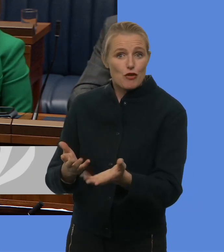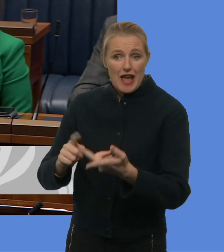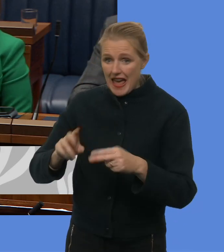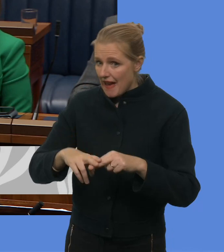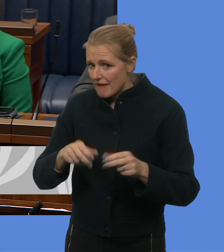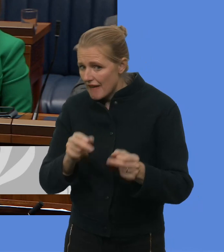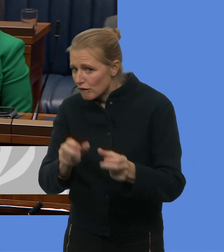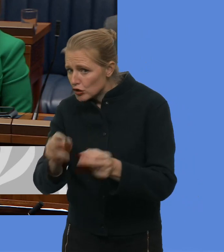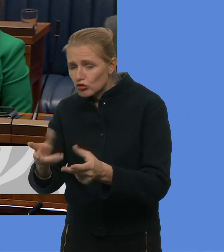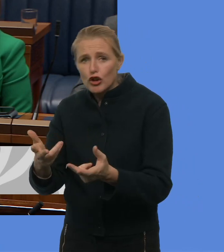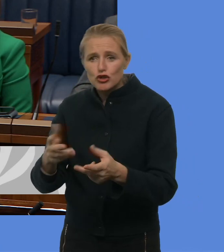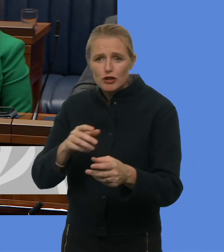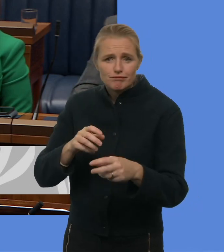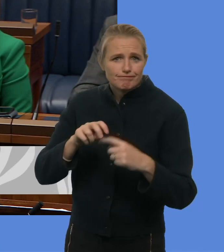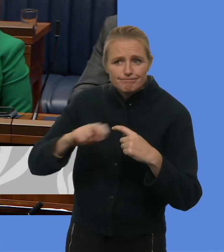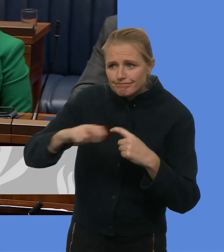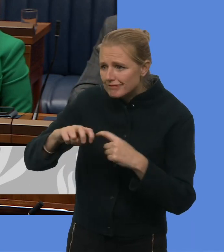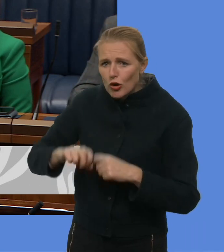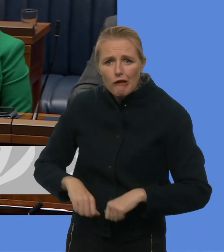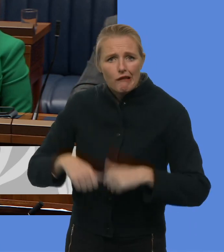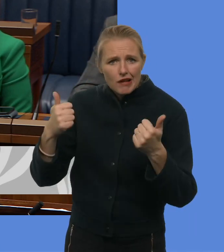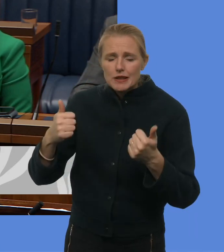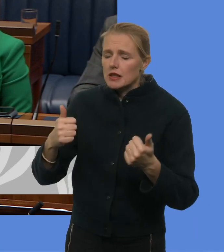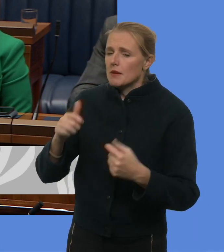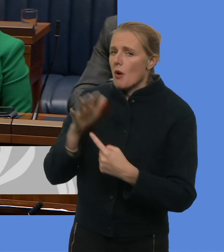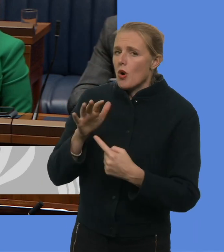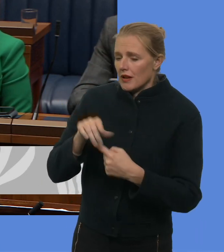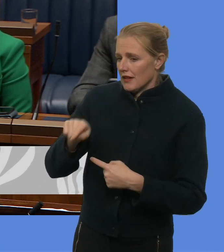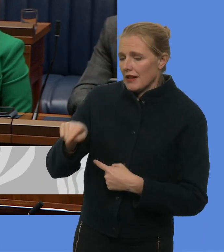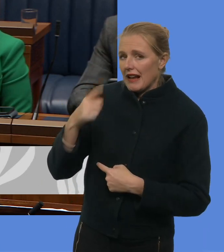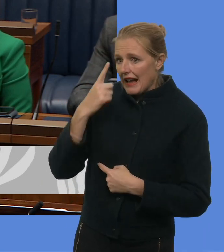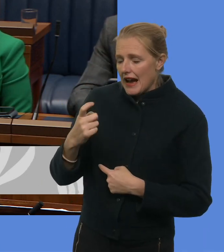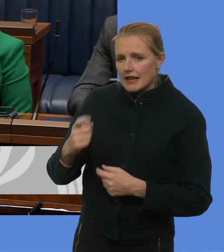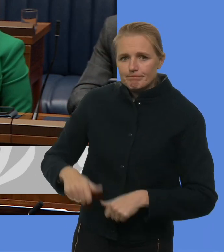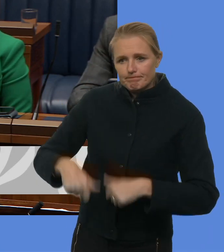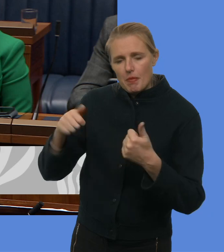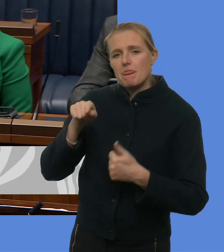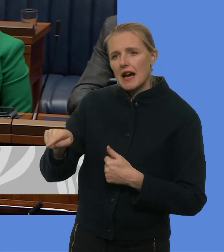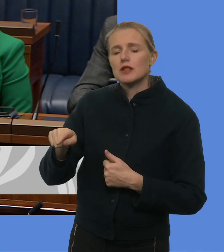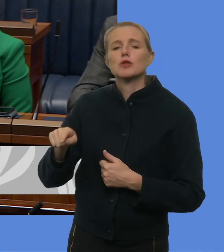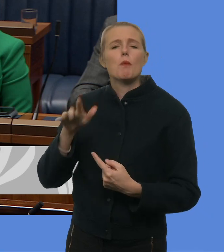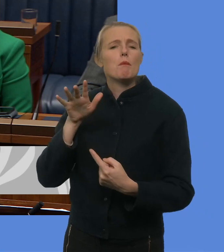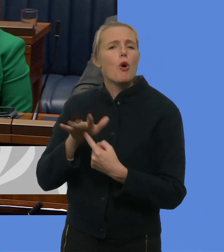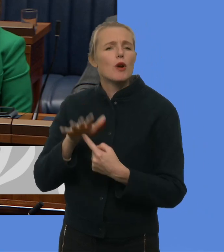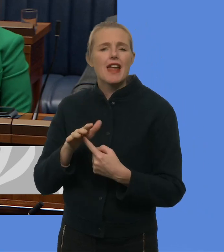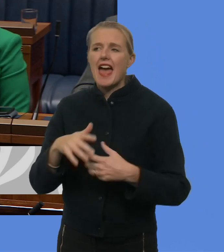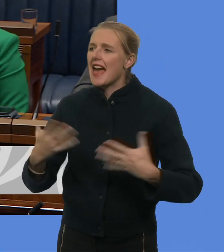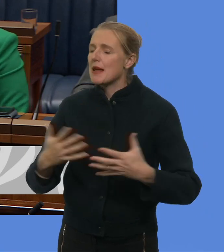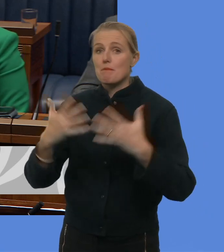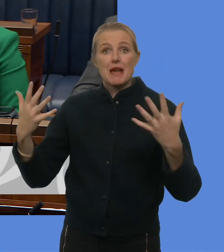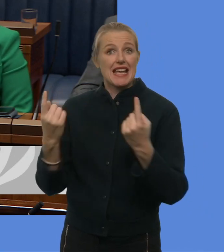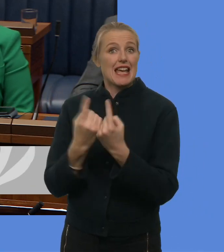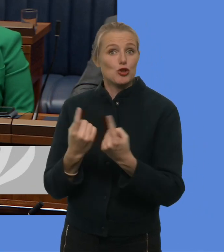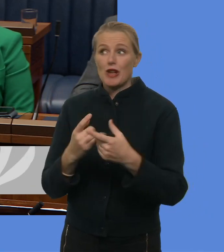everyday lives of people. So look, we are determined through this investment strategy to try to tackle some of the big issues that have